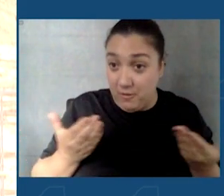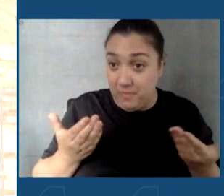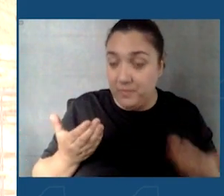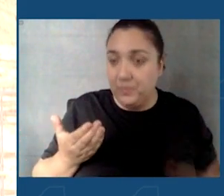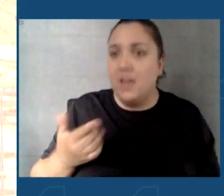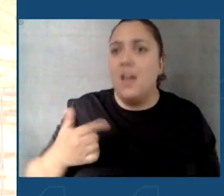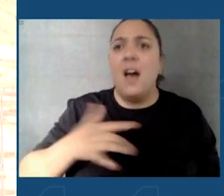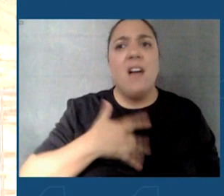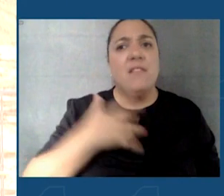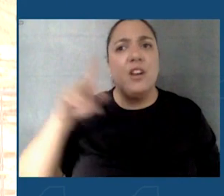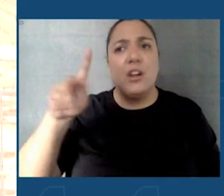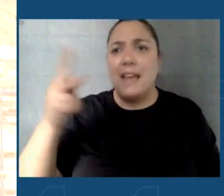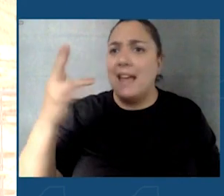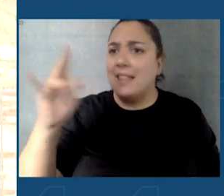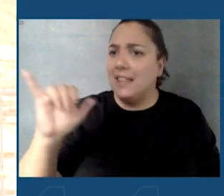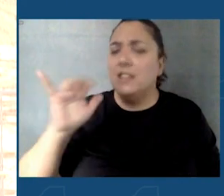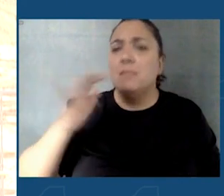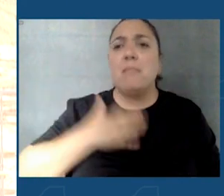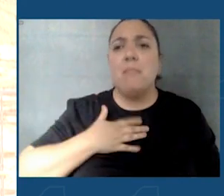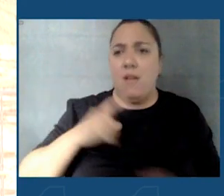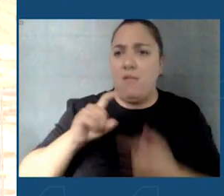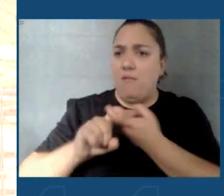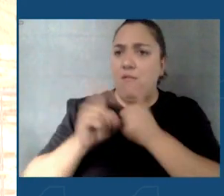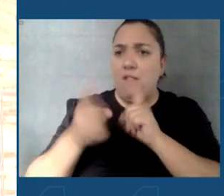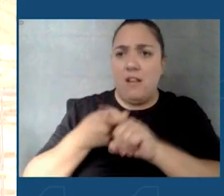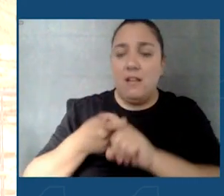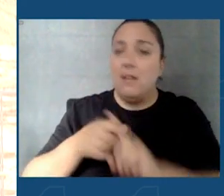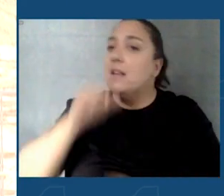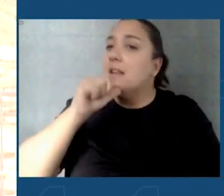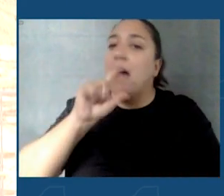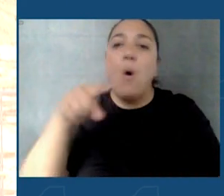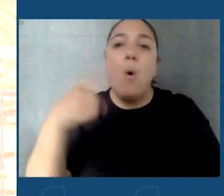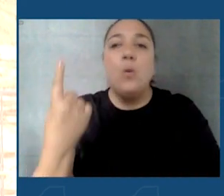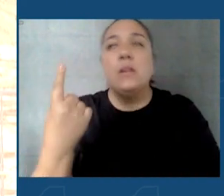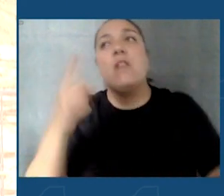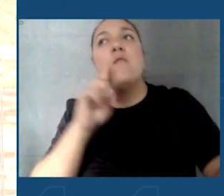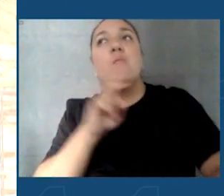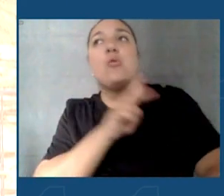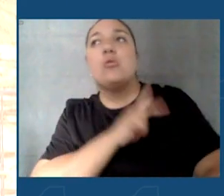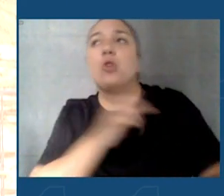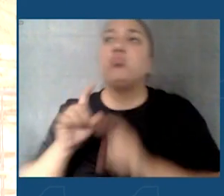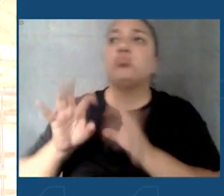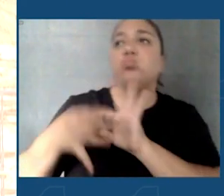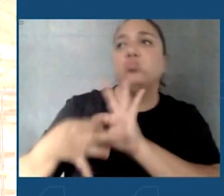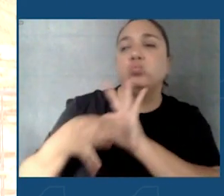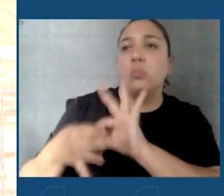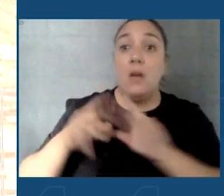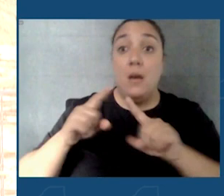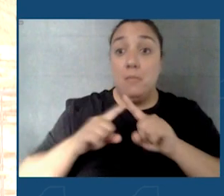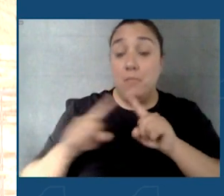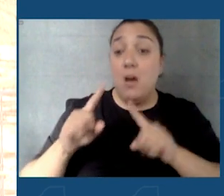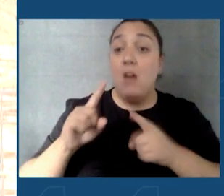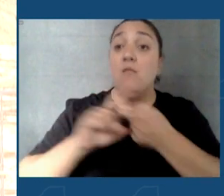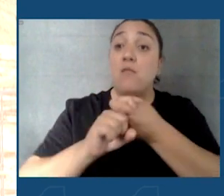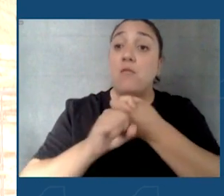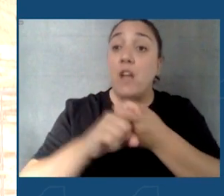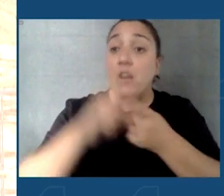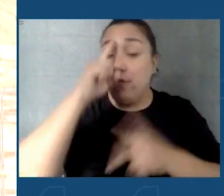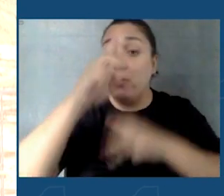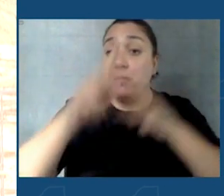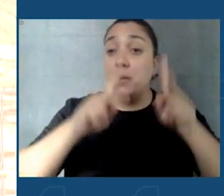just a personal friend, but a friend to all the patients around the world that we have been able to help, a friend to our